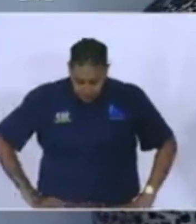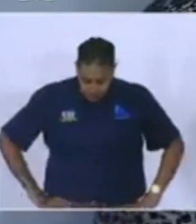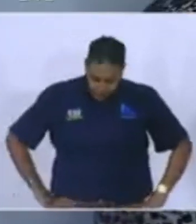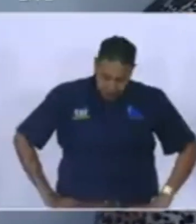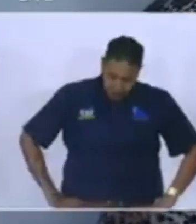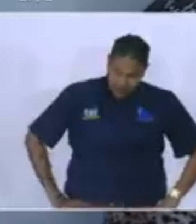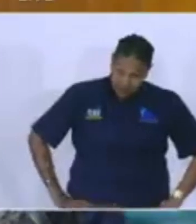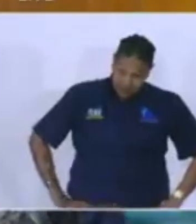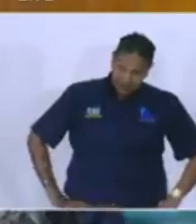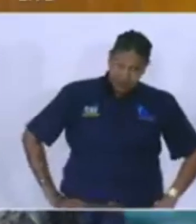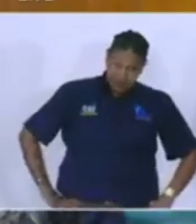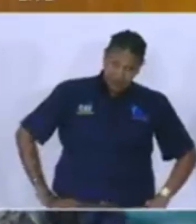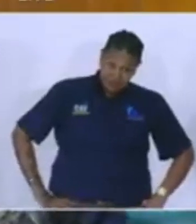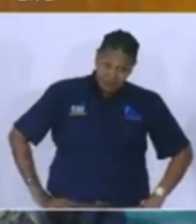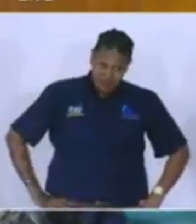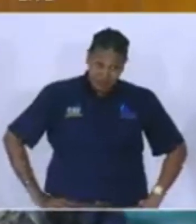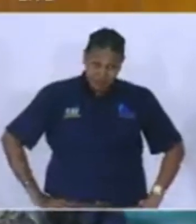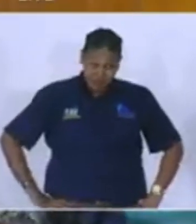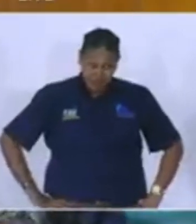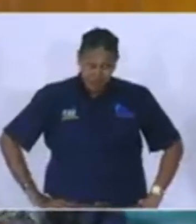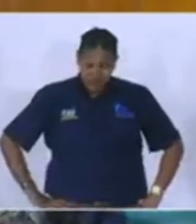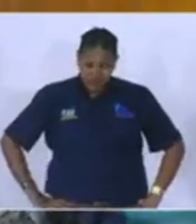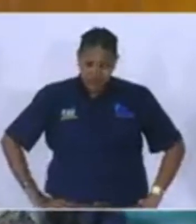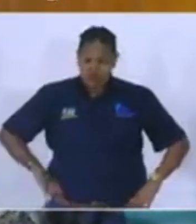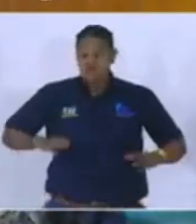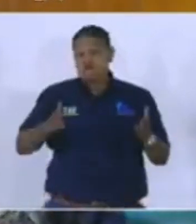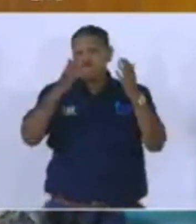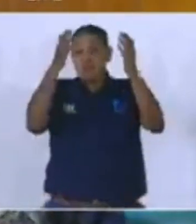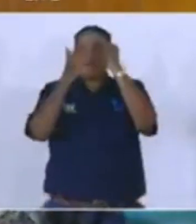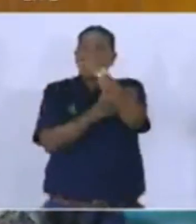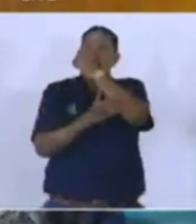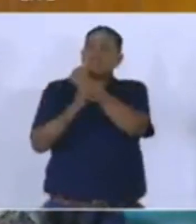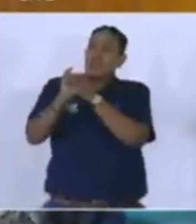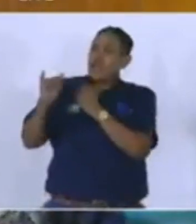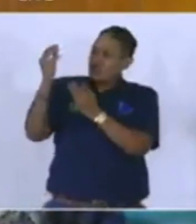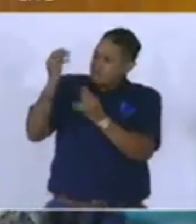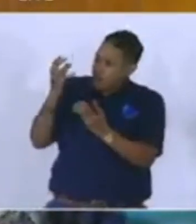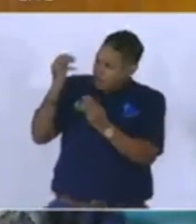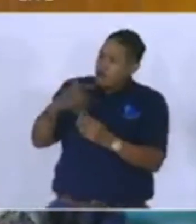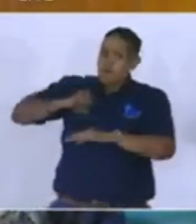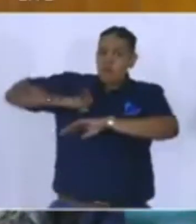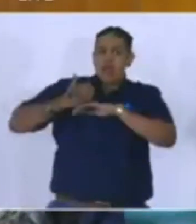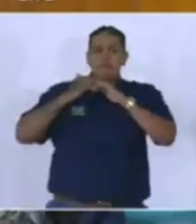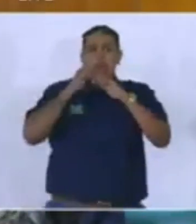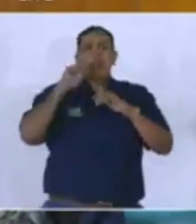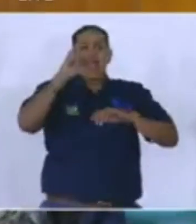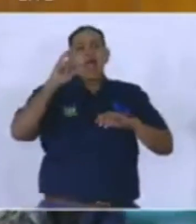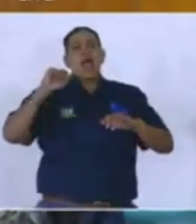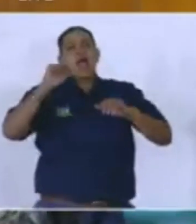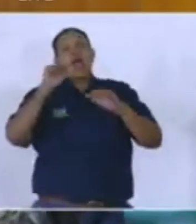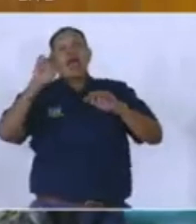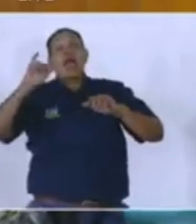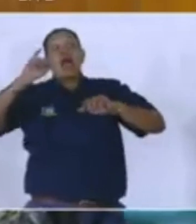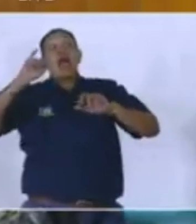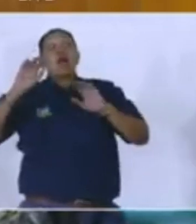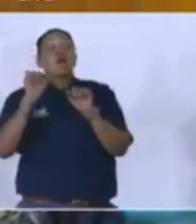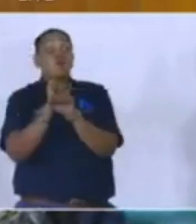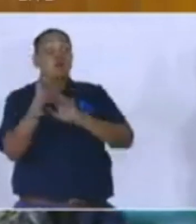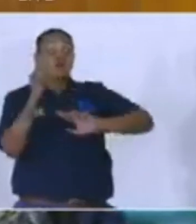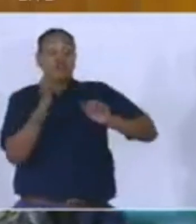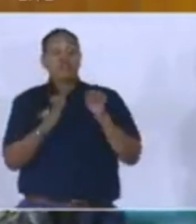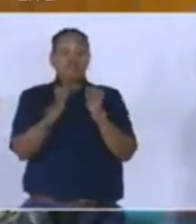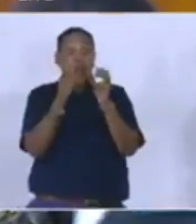From the recommendations of the National Artificial Intelligence Task Force, we are implementing an AI work readiness strategy that